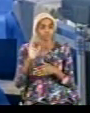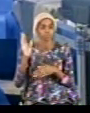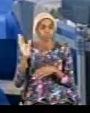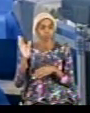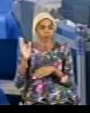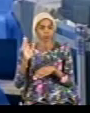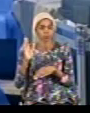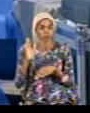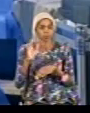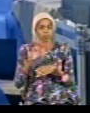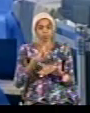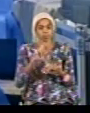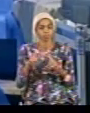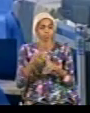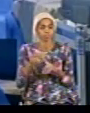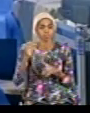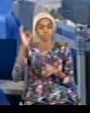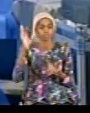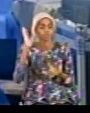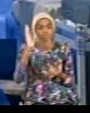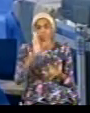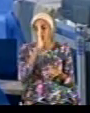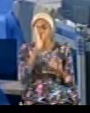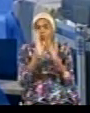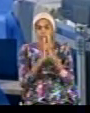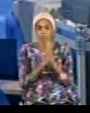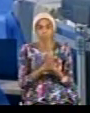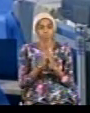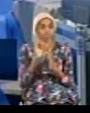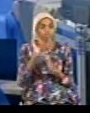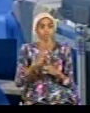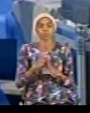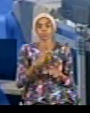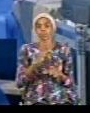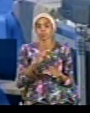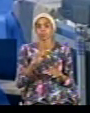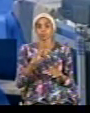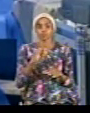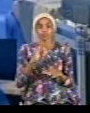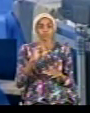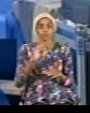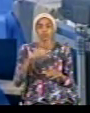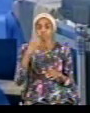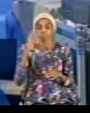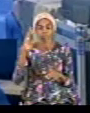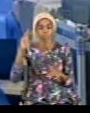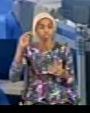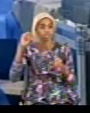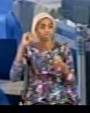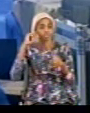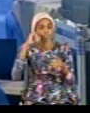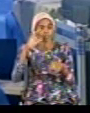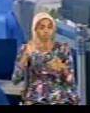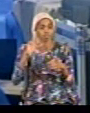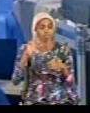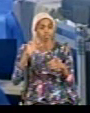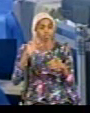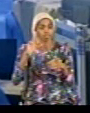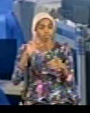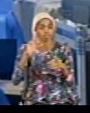when the pastor would be praying. I would tell her to on her phone so that she can be able to